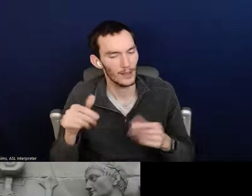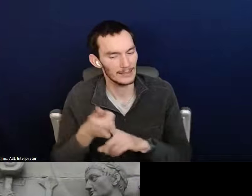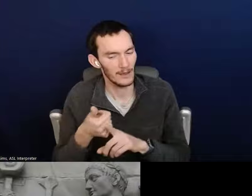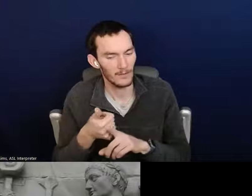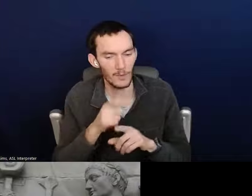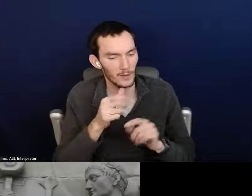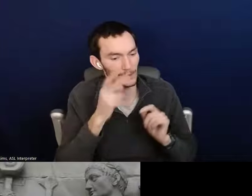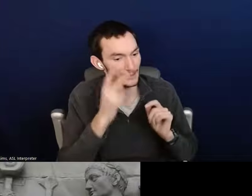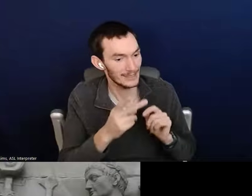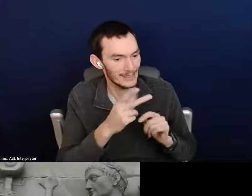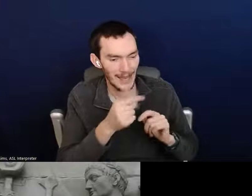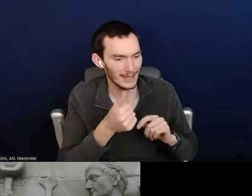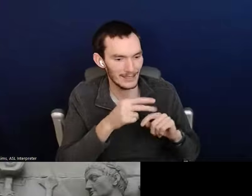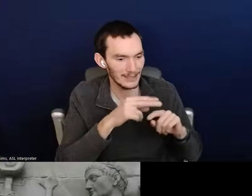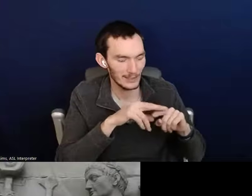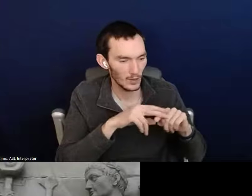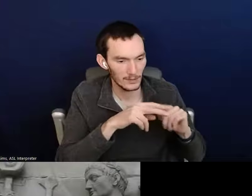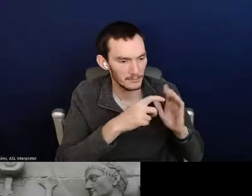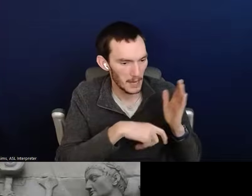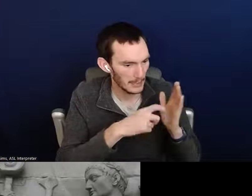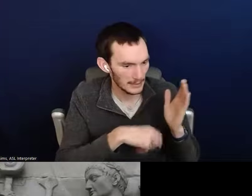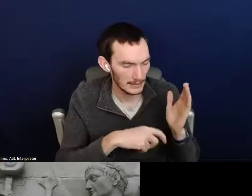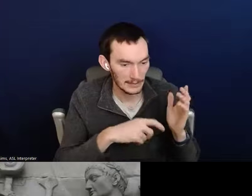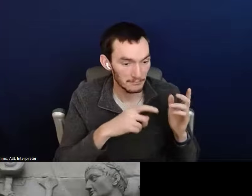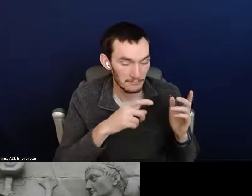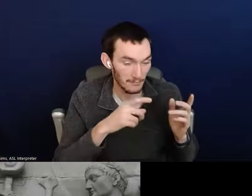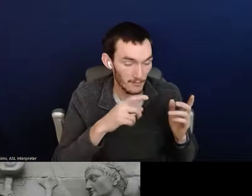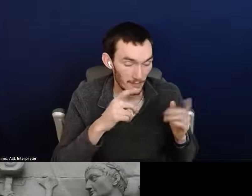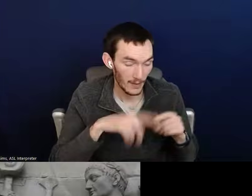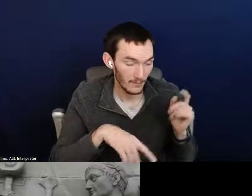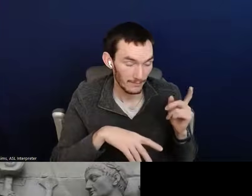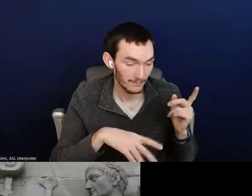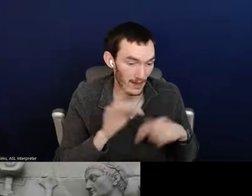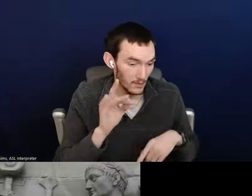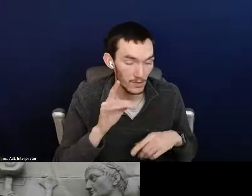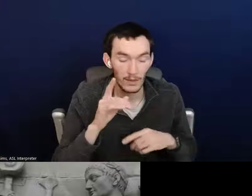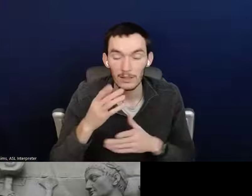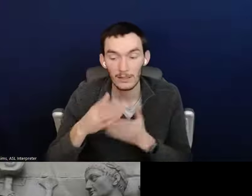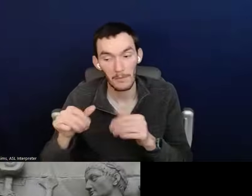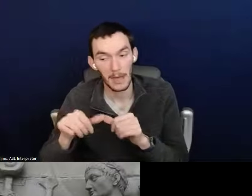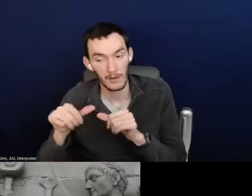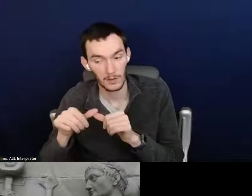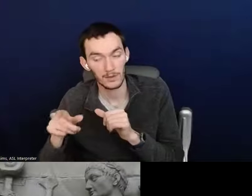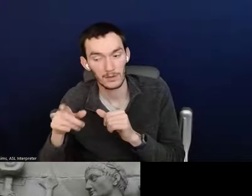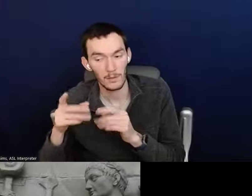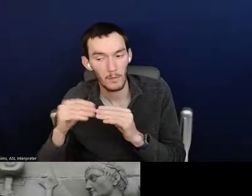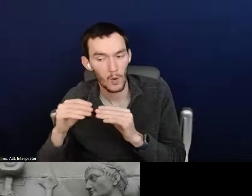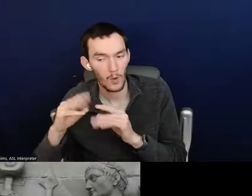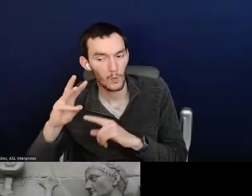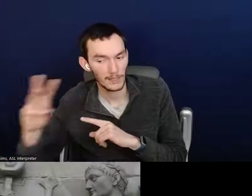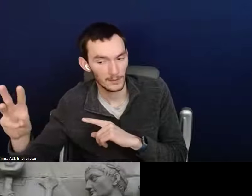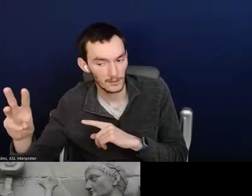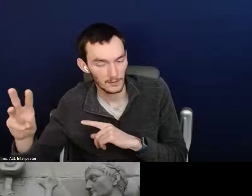salt mining in antiquity, at least not that I know of. In areas that are further